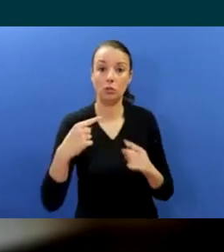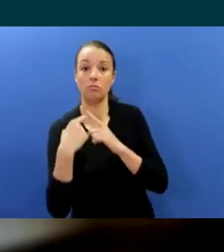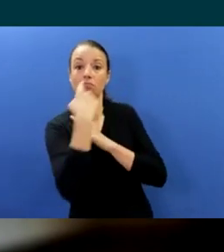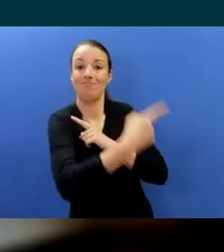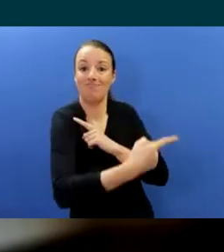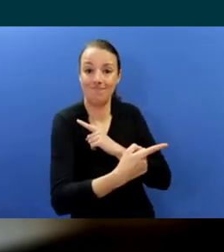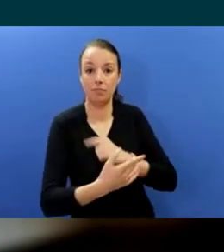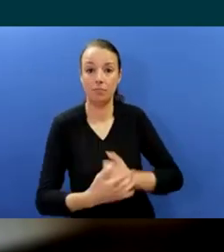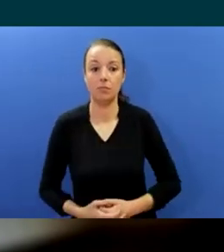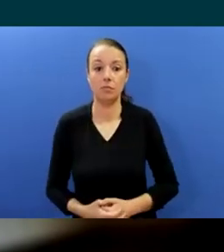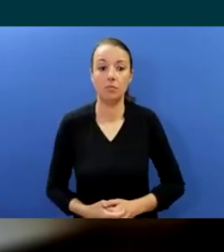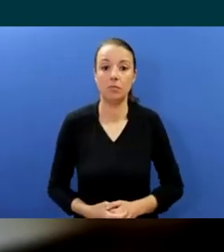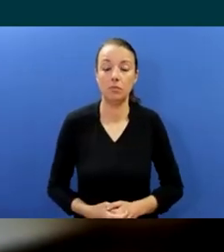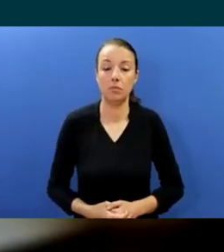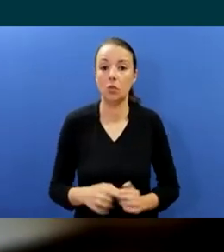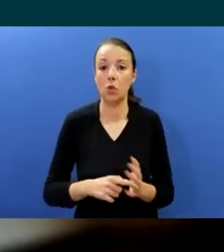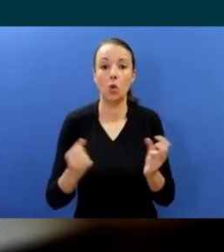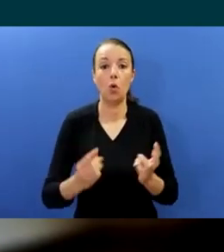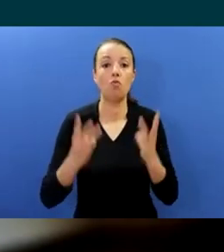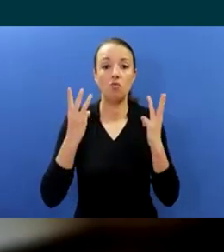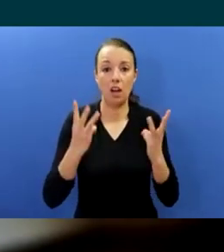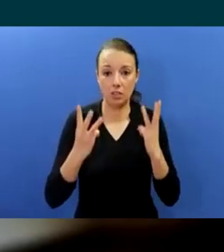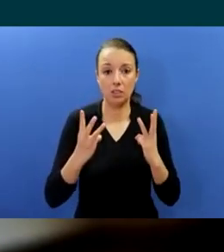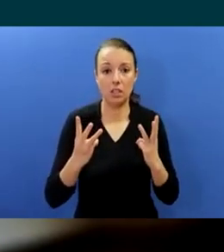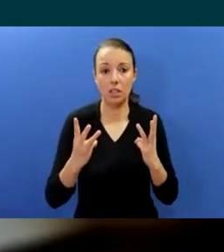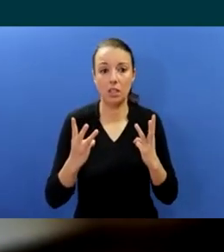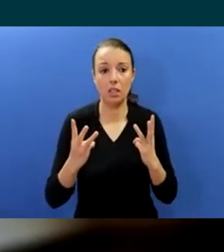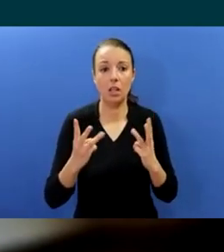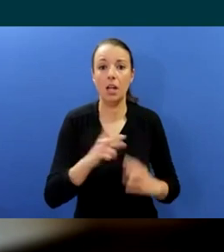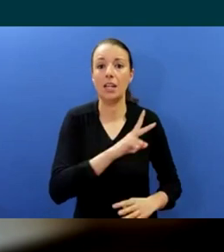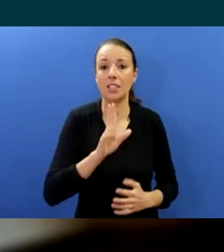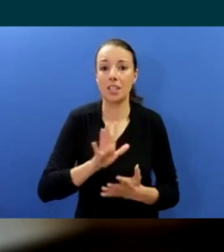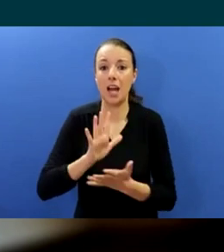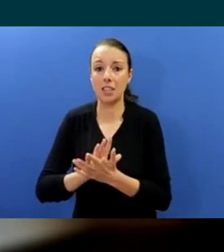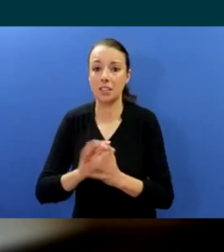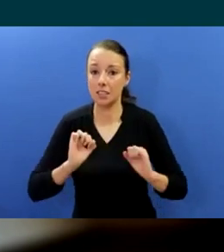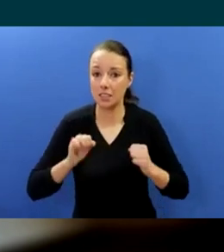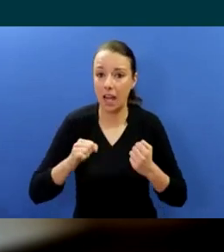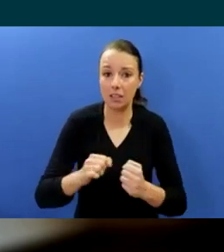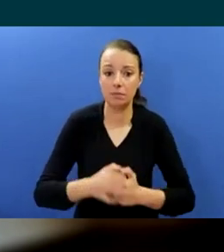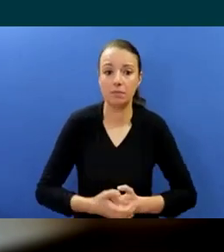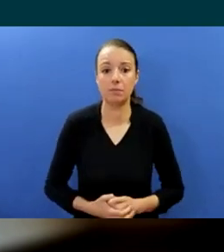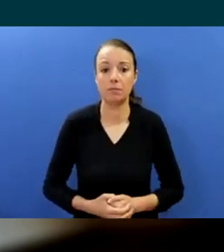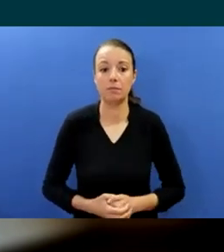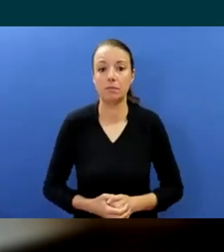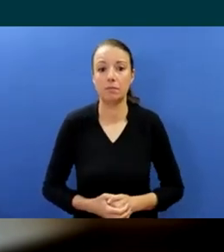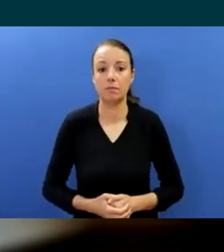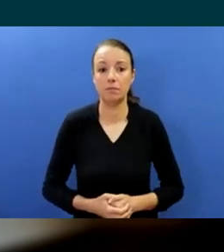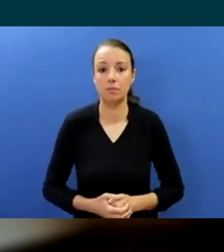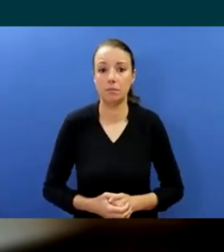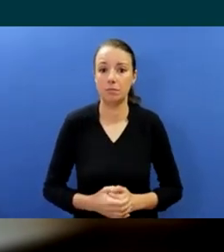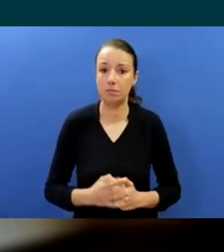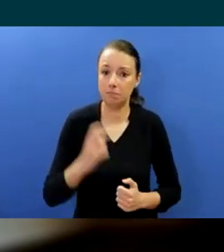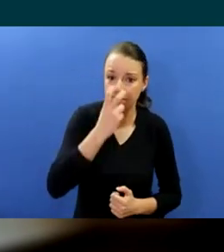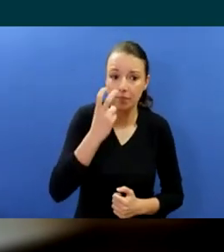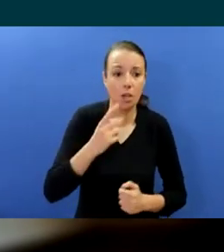involvement in any matter. So this is the step which is essential for the next steps